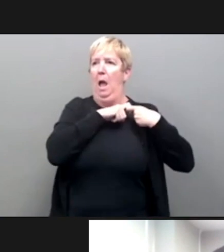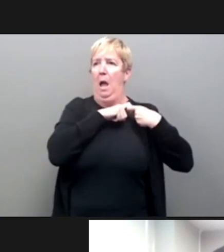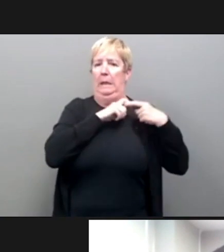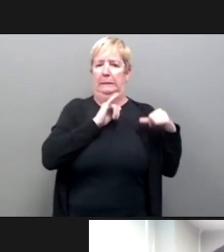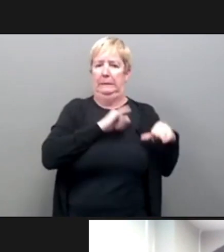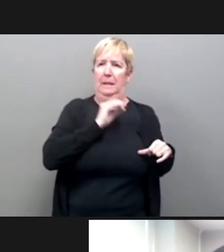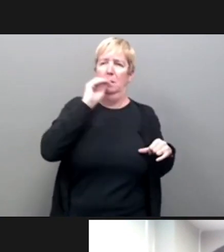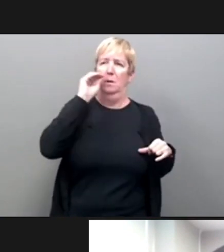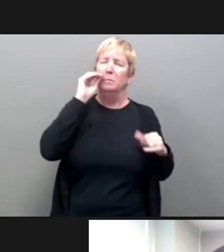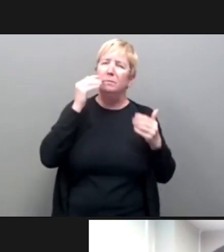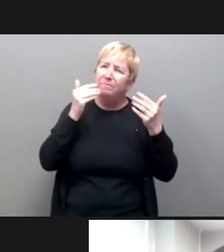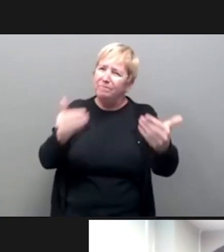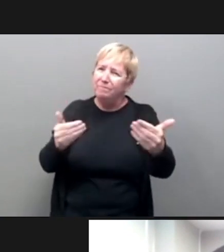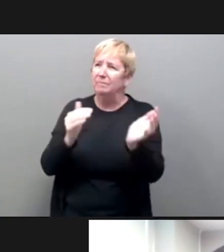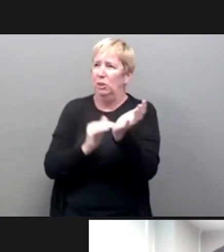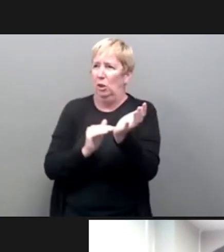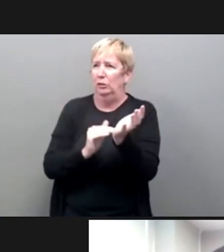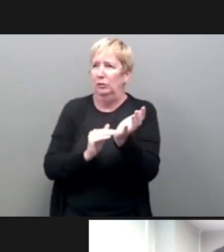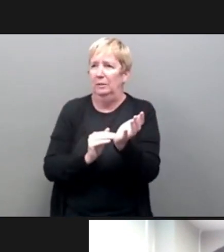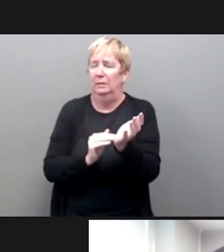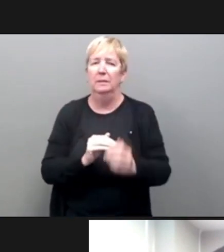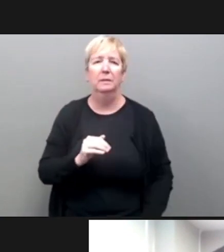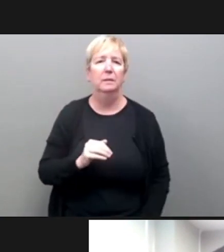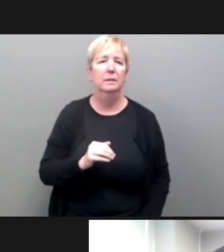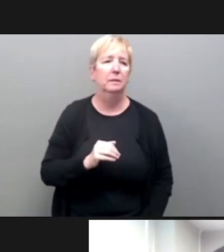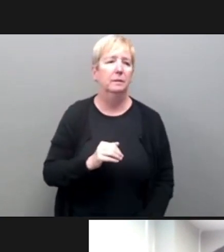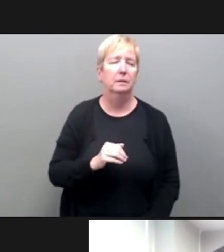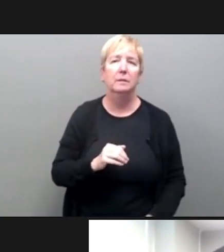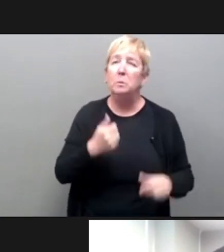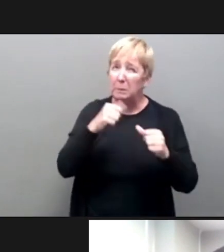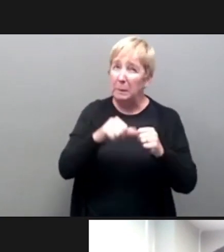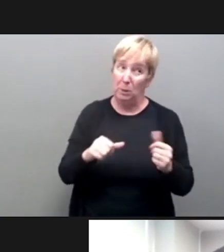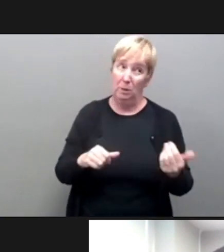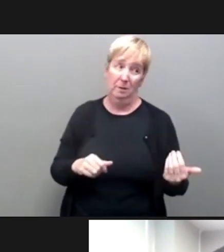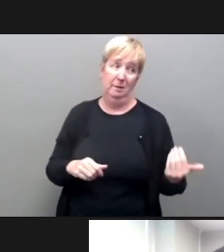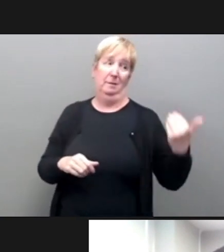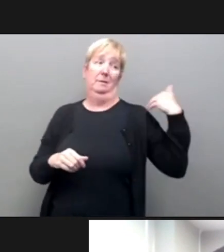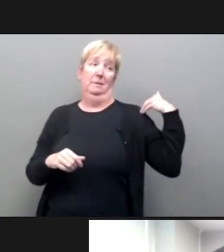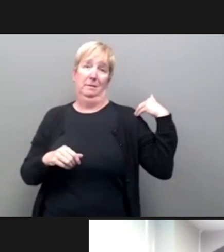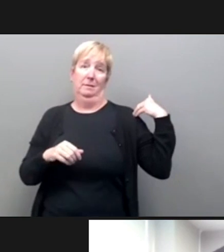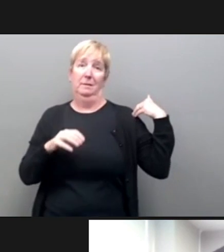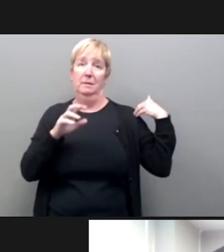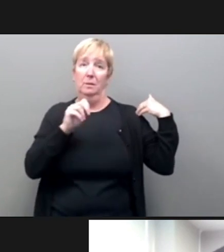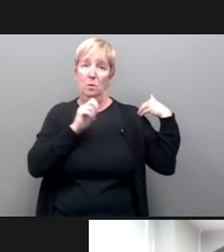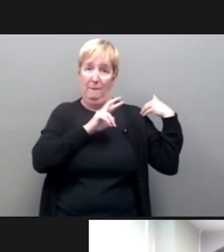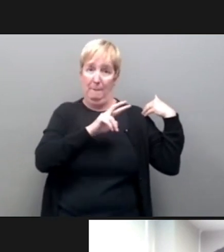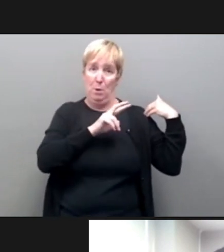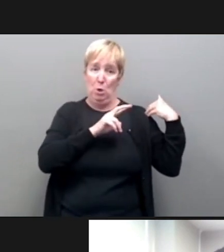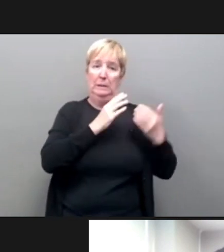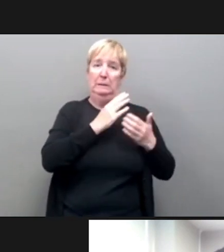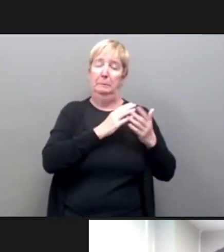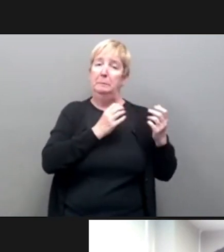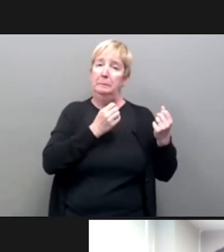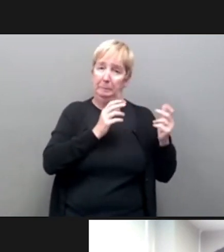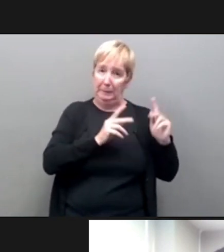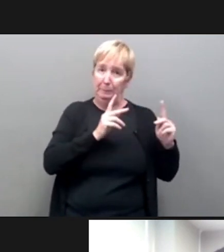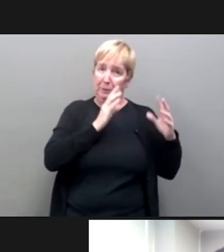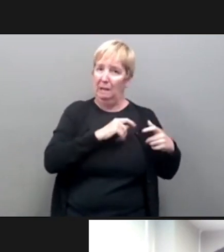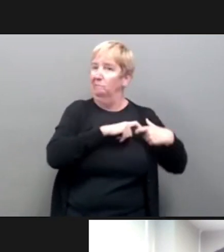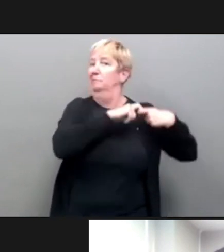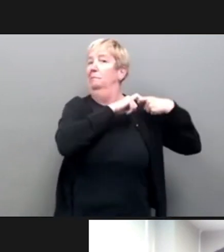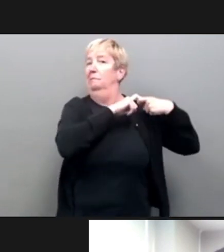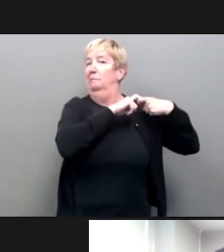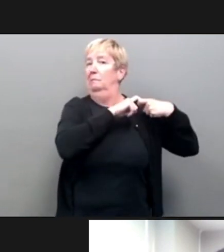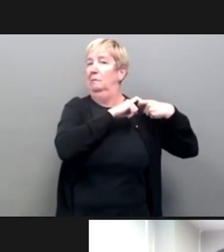because part of that slowdown last year has resulted in some delayed care this year. And so we